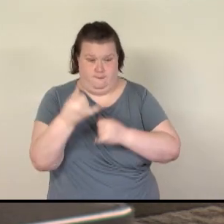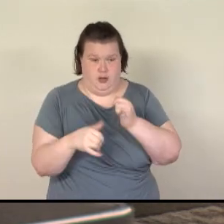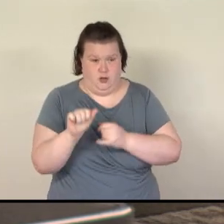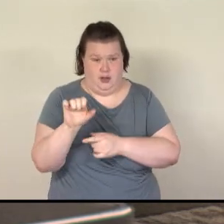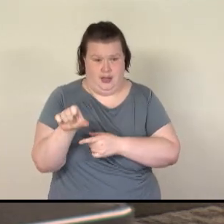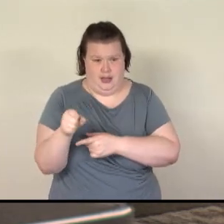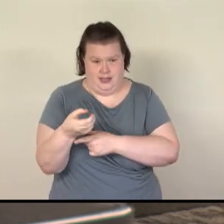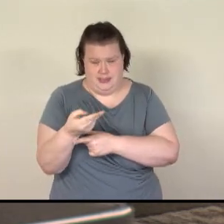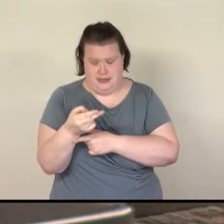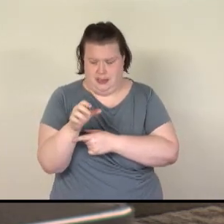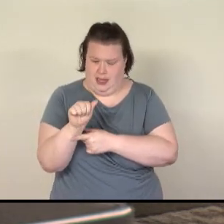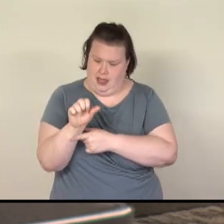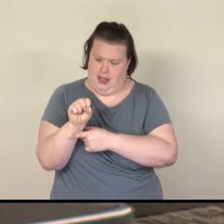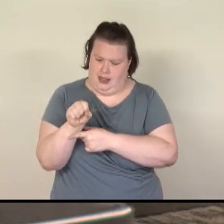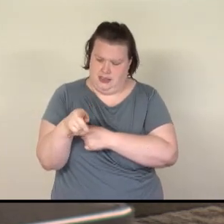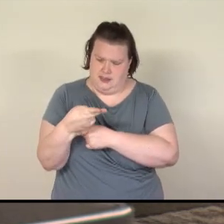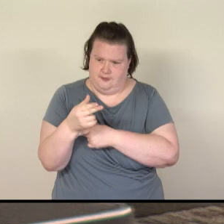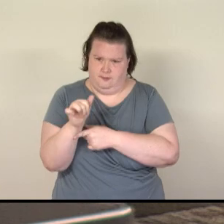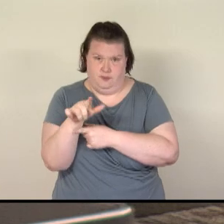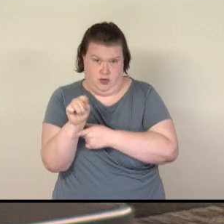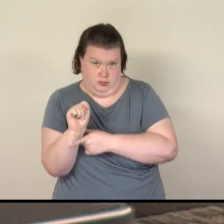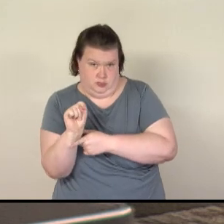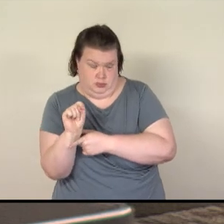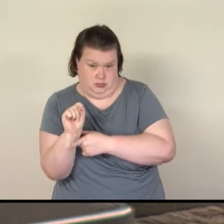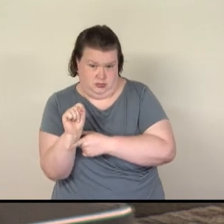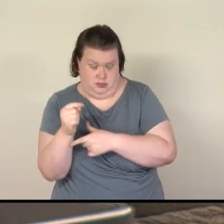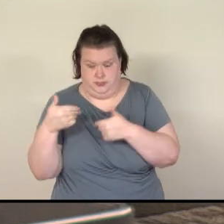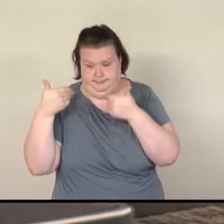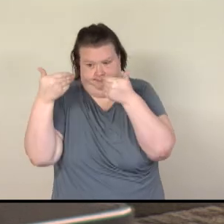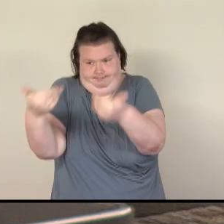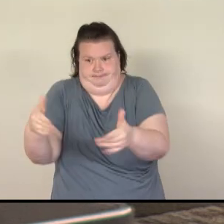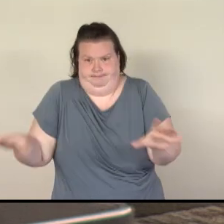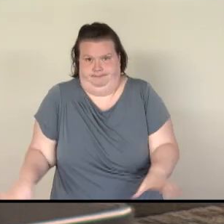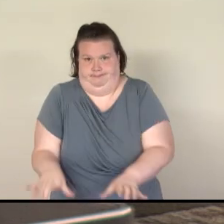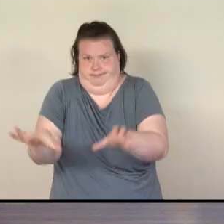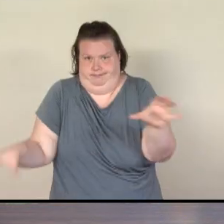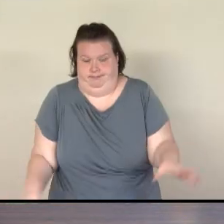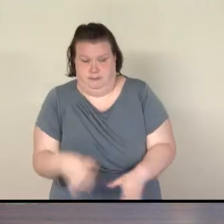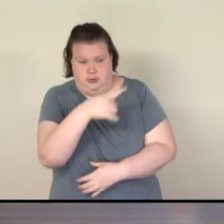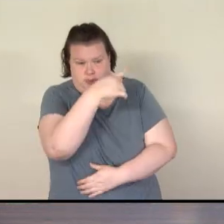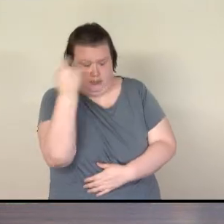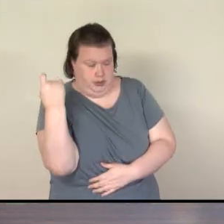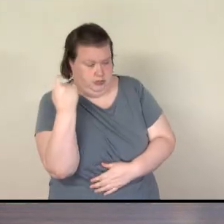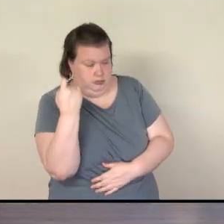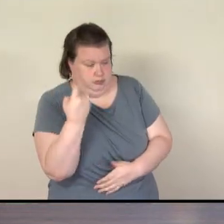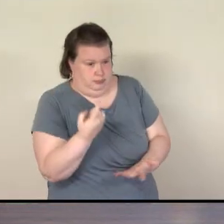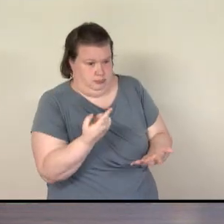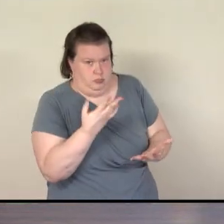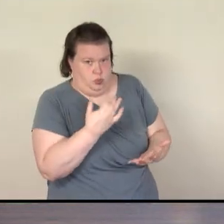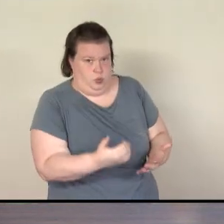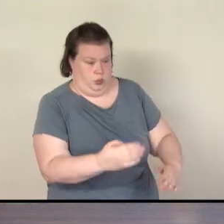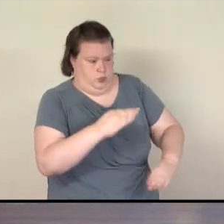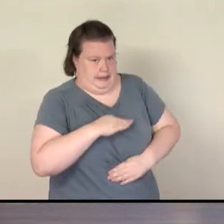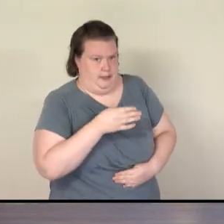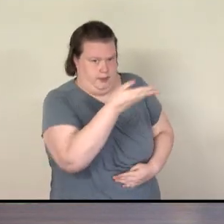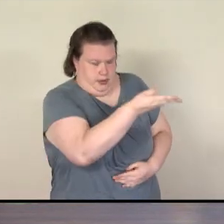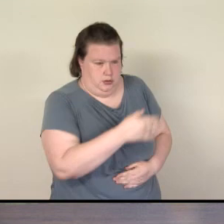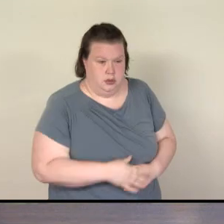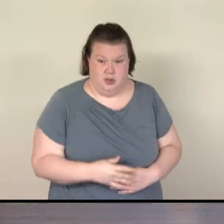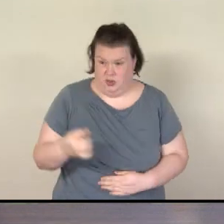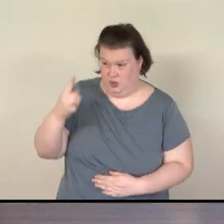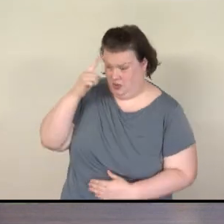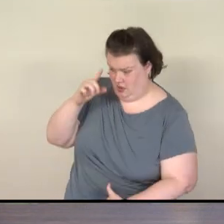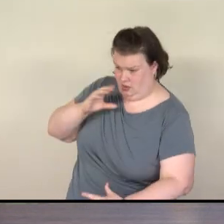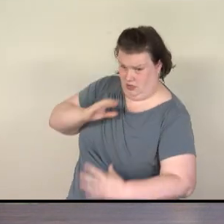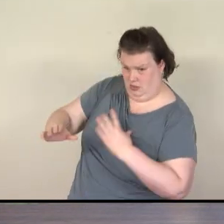because you want to get along with your fire chief. But you thought that all of their communication back and forth trying to figure out this